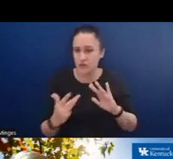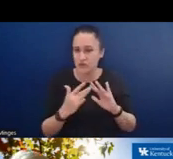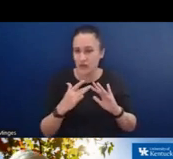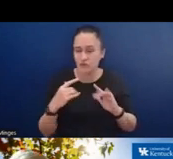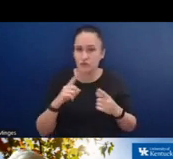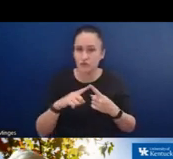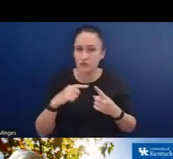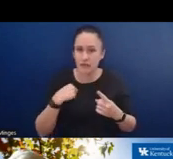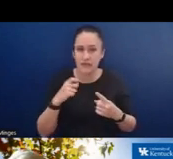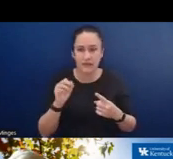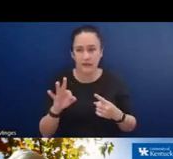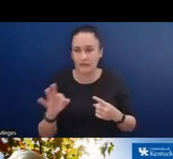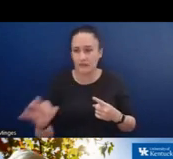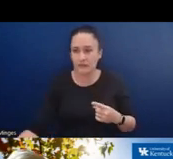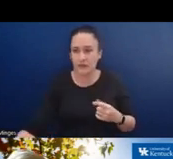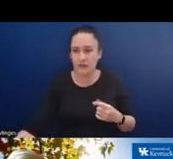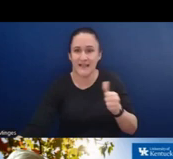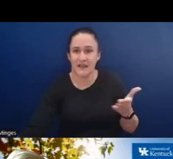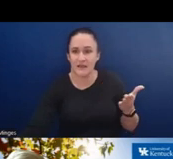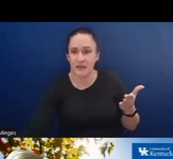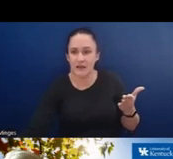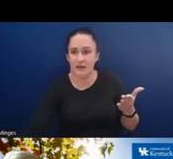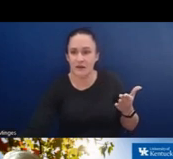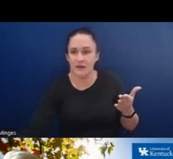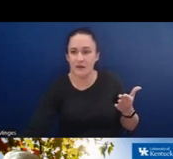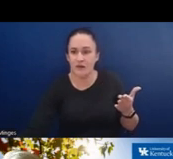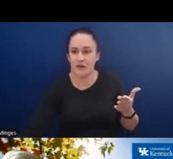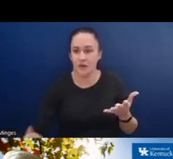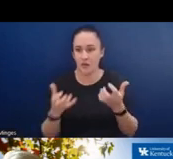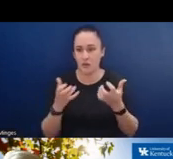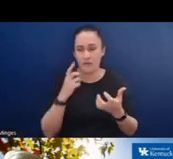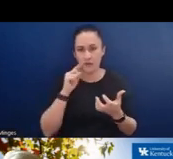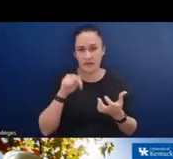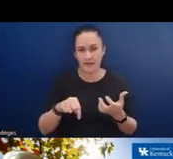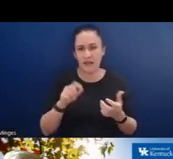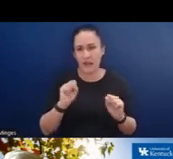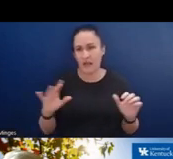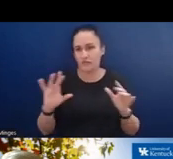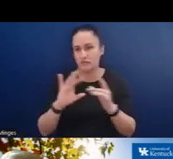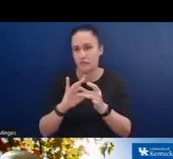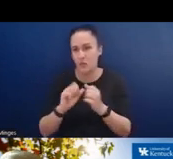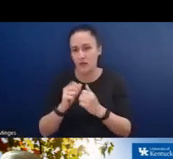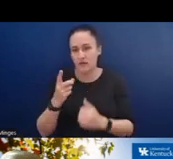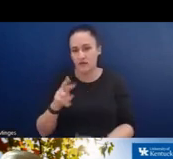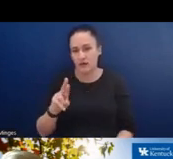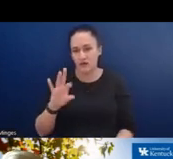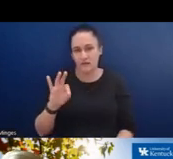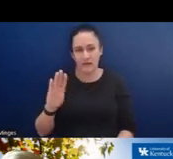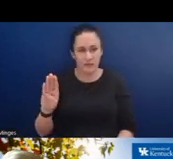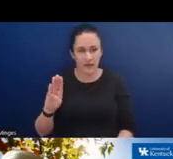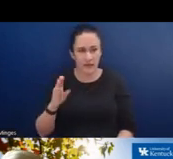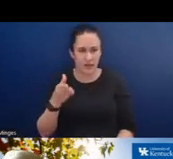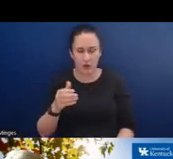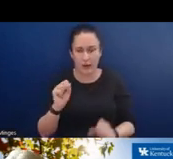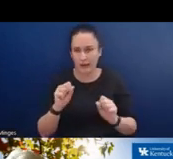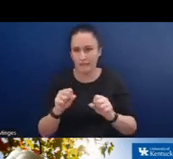if there's anything that you want to work with on this. And I can also connect you to Dr. Fallin-Bennett. I'm sorry I didn't put your info there.